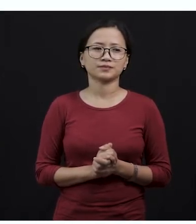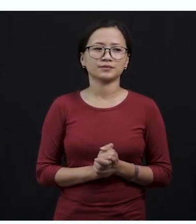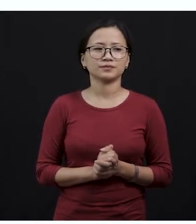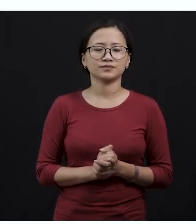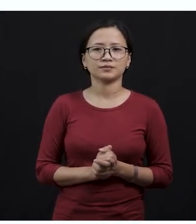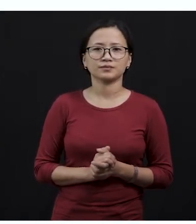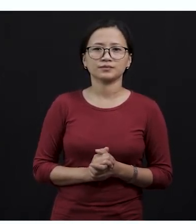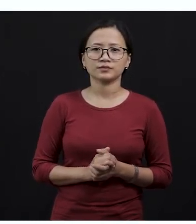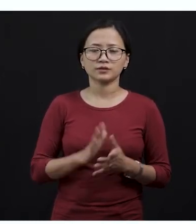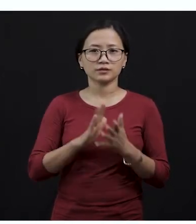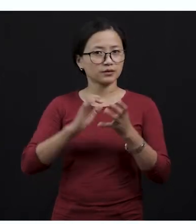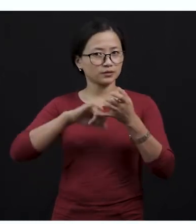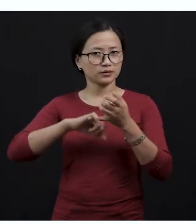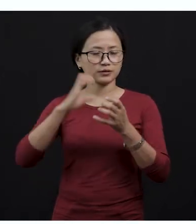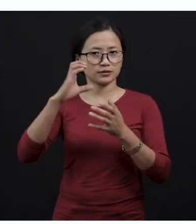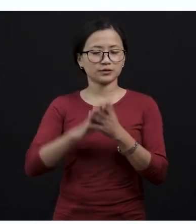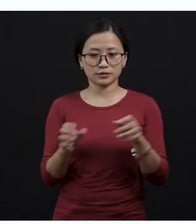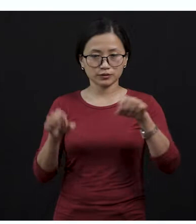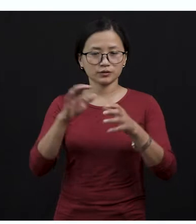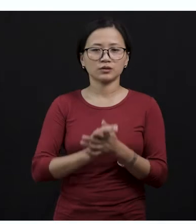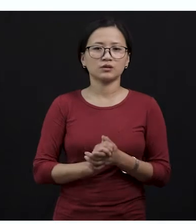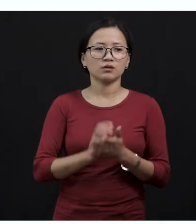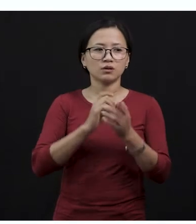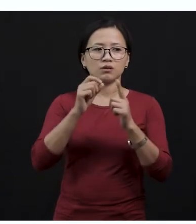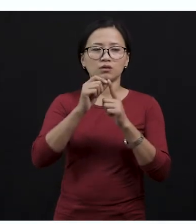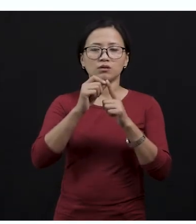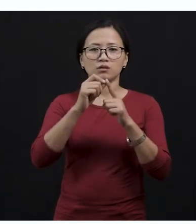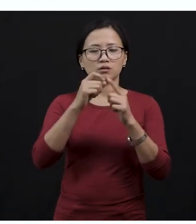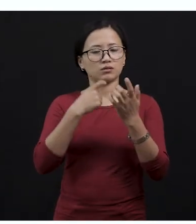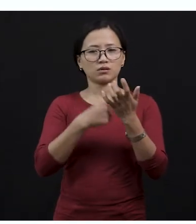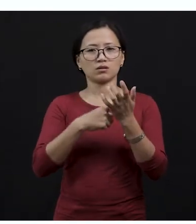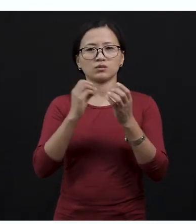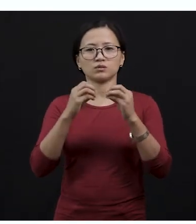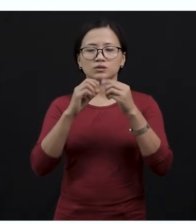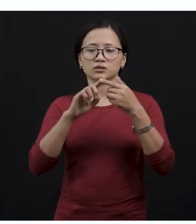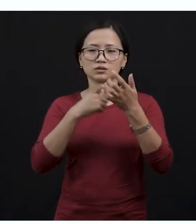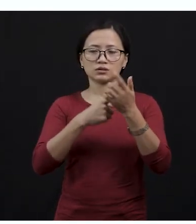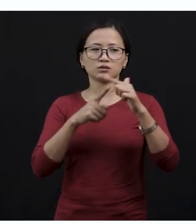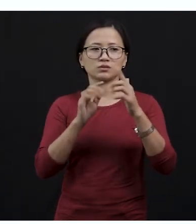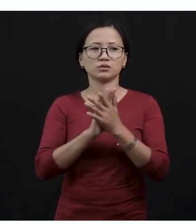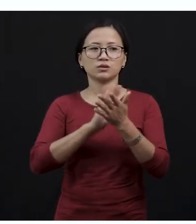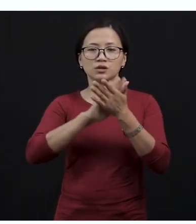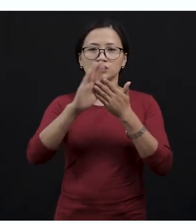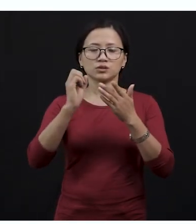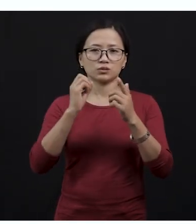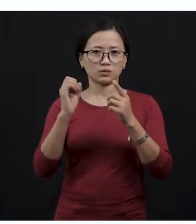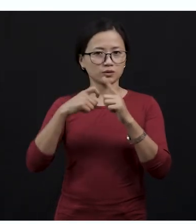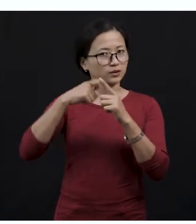This is a scientist called Robert Hooke. Okay, Robert Hooke, very important